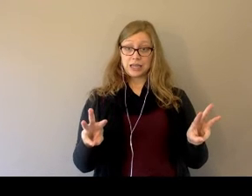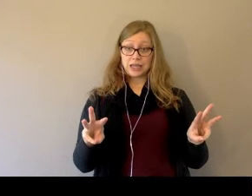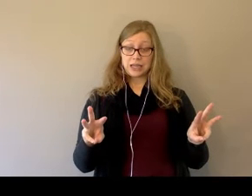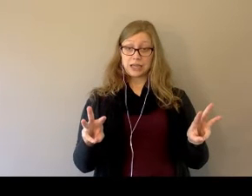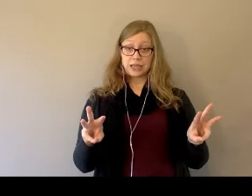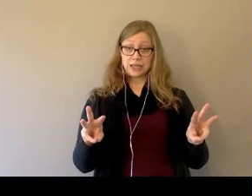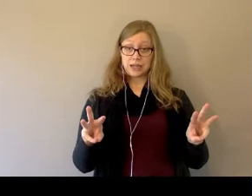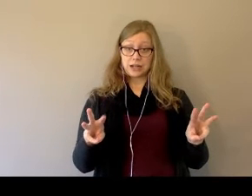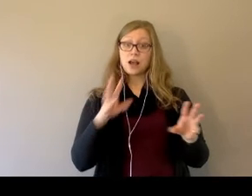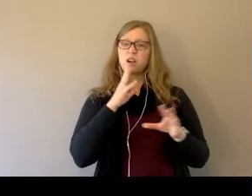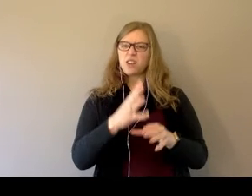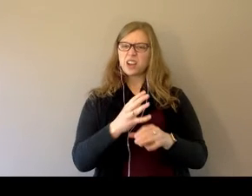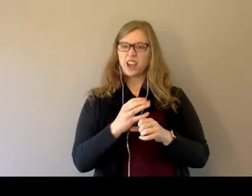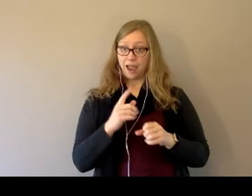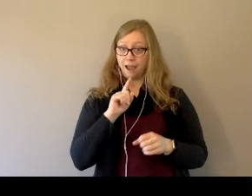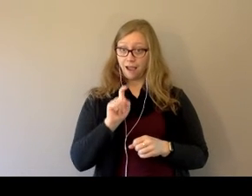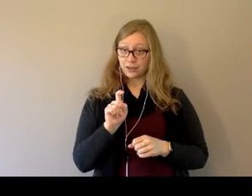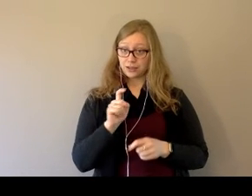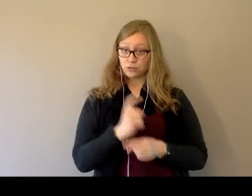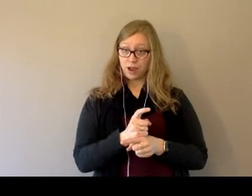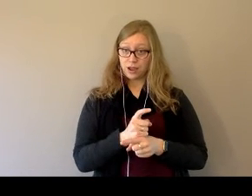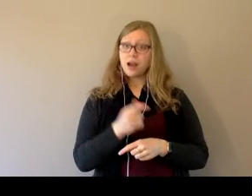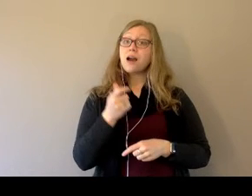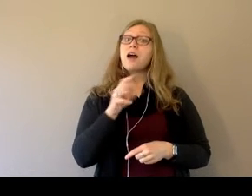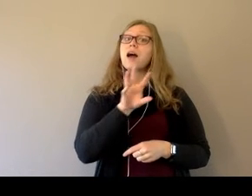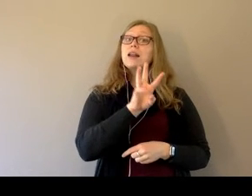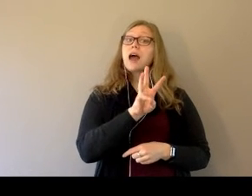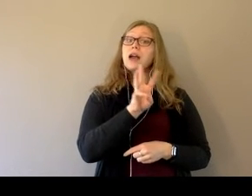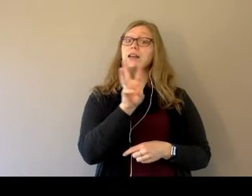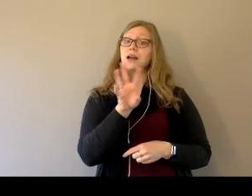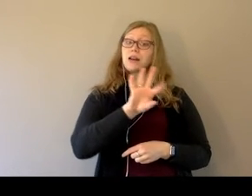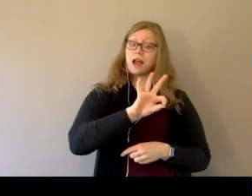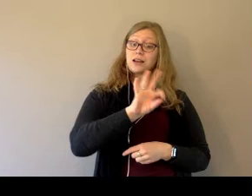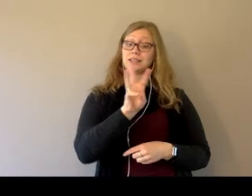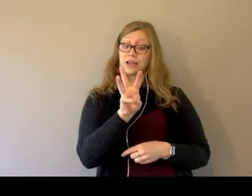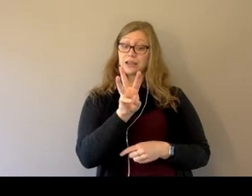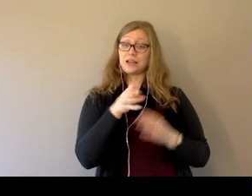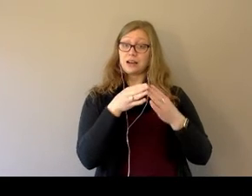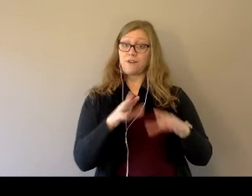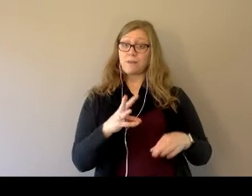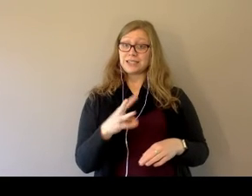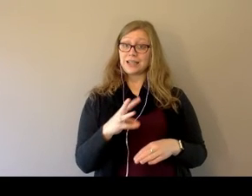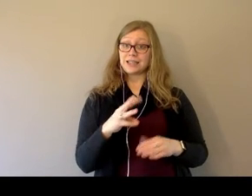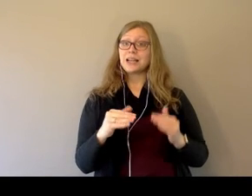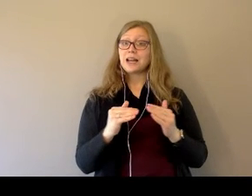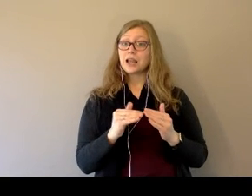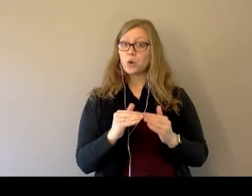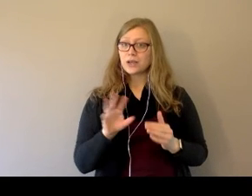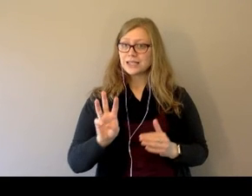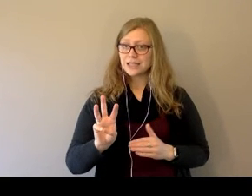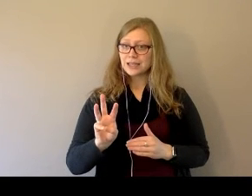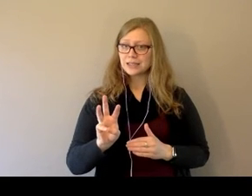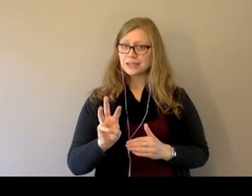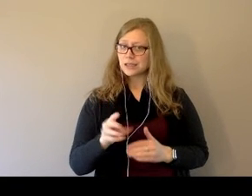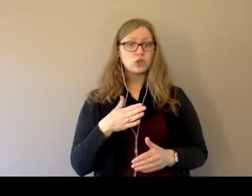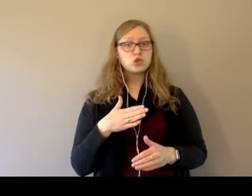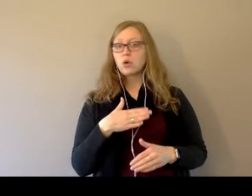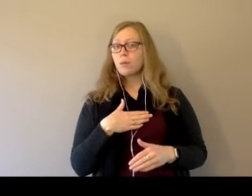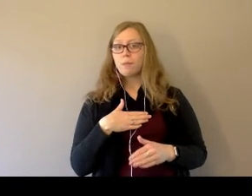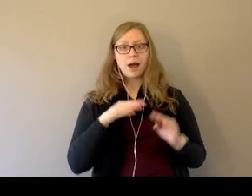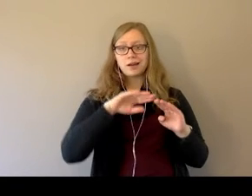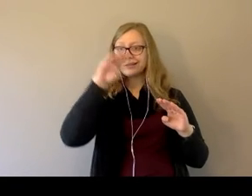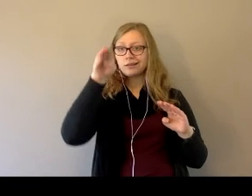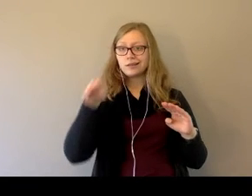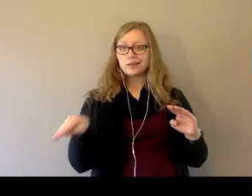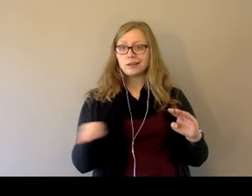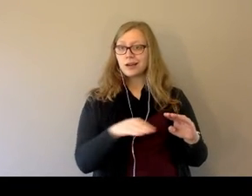by 16 is 6. So I can see that my side lengths are not 40, 70, and